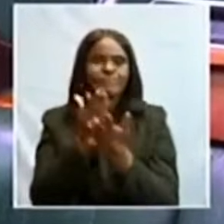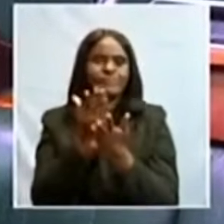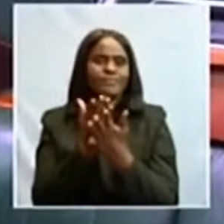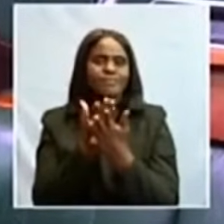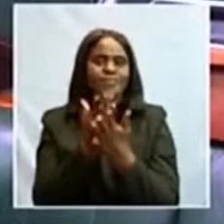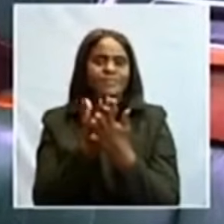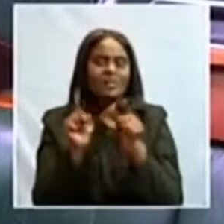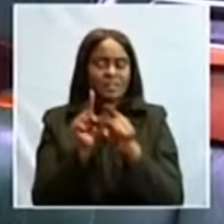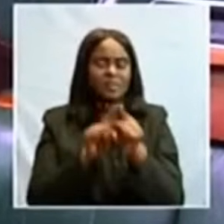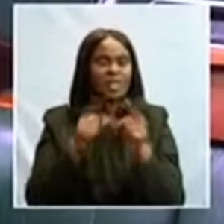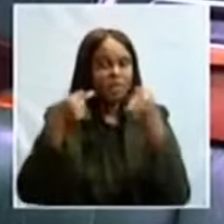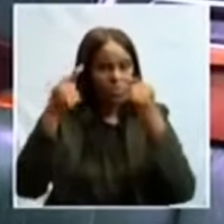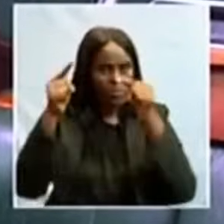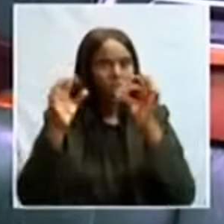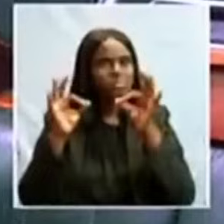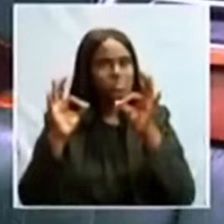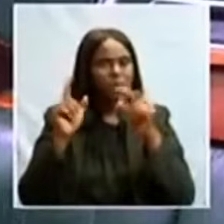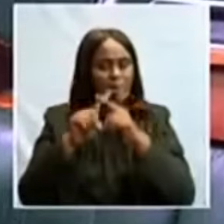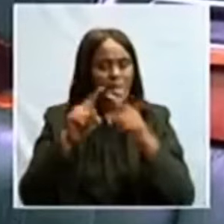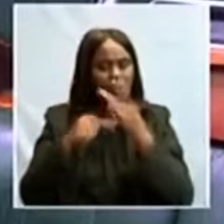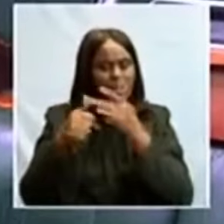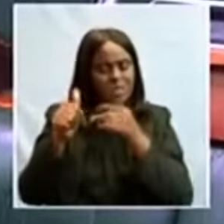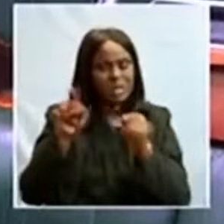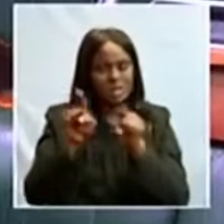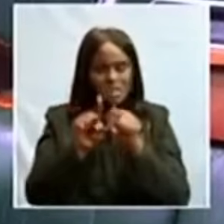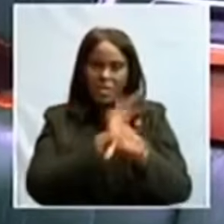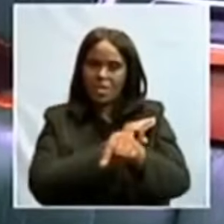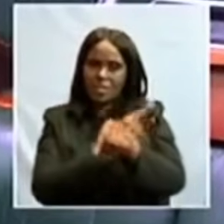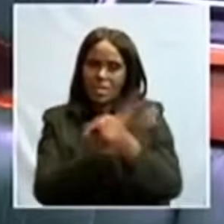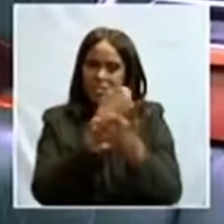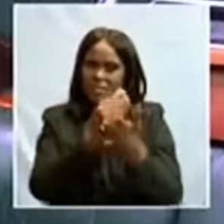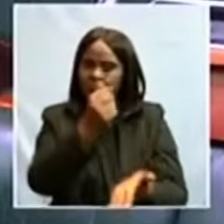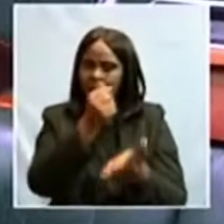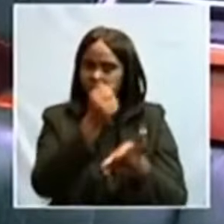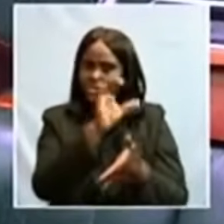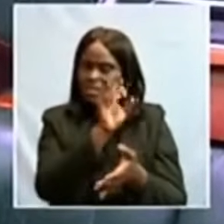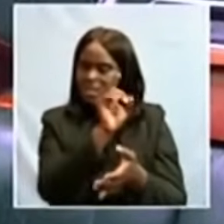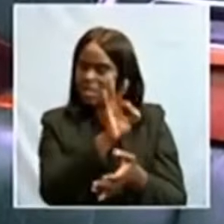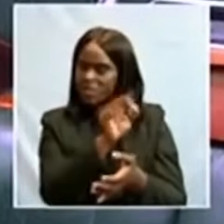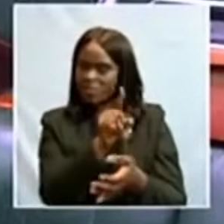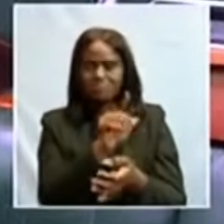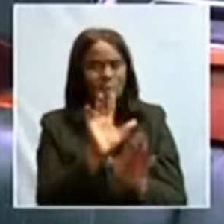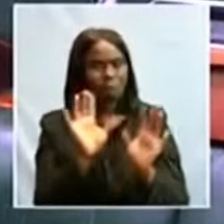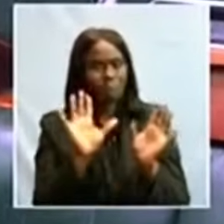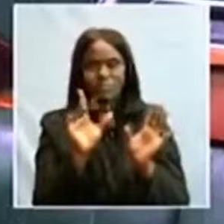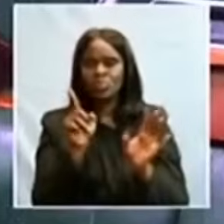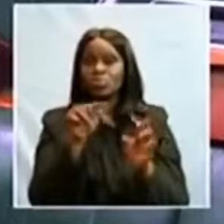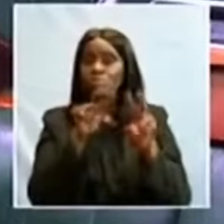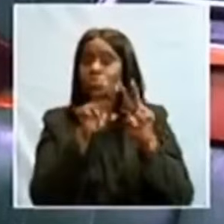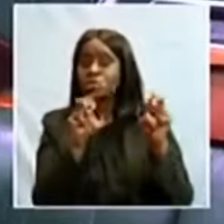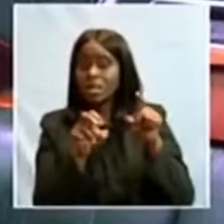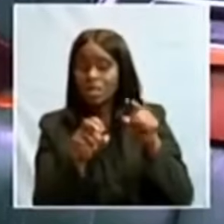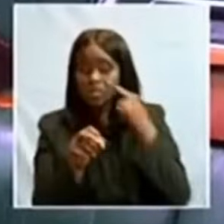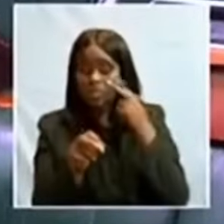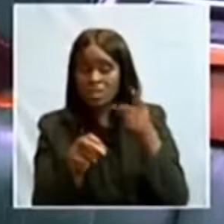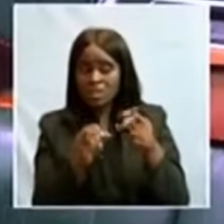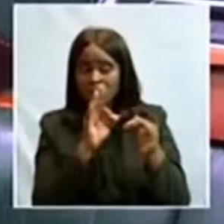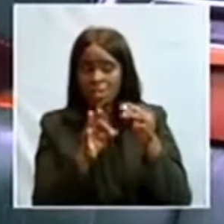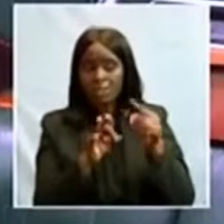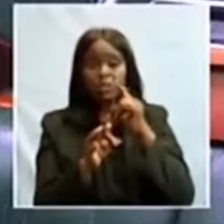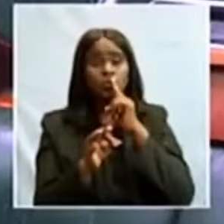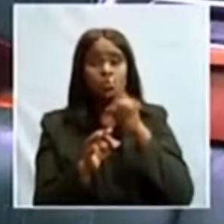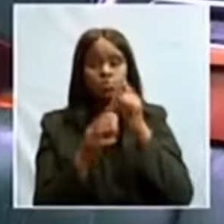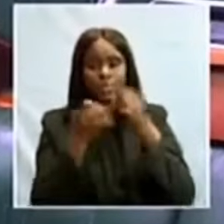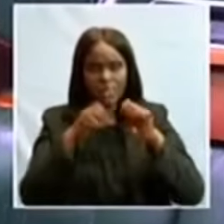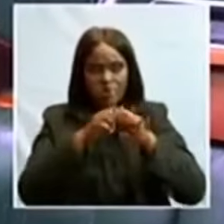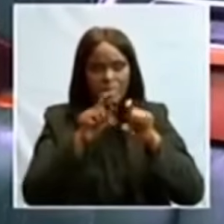proposals? They are progressive though, but the resource envelope under CDF, Honorable Minister, did you check to see if that is